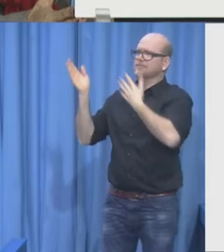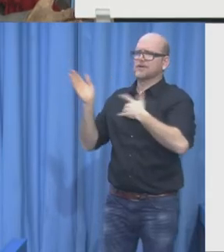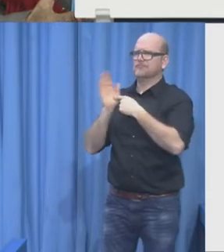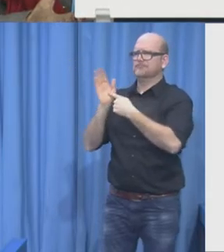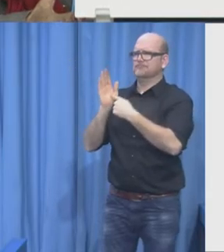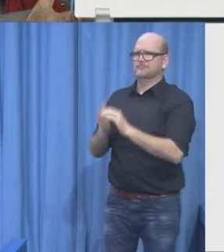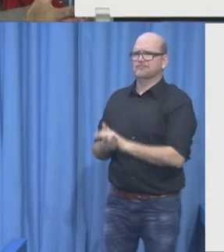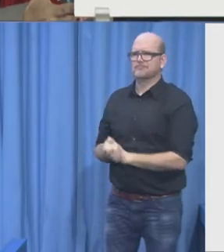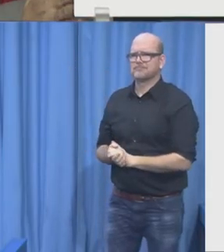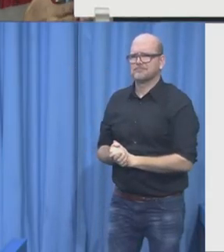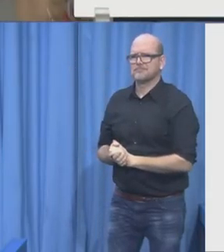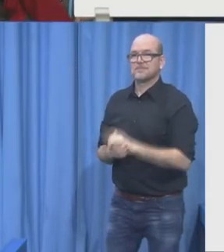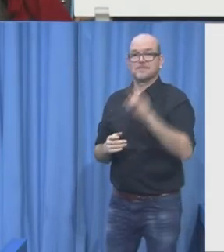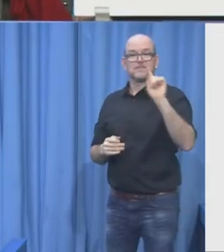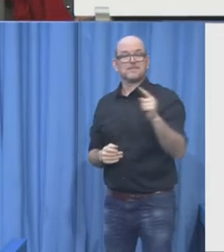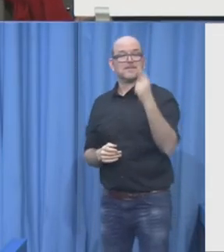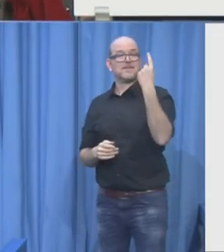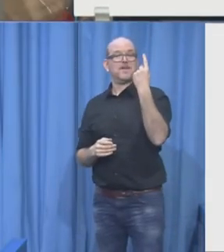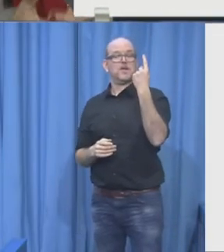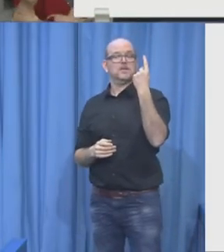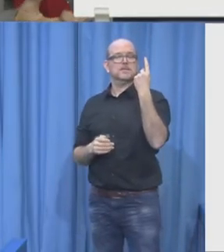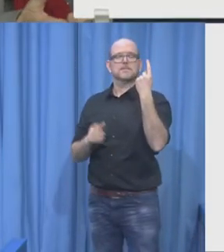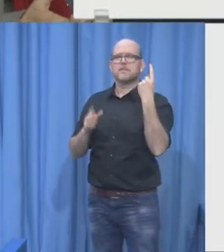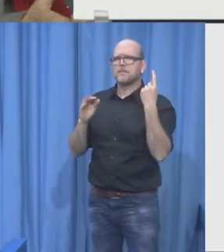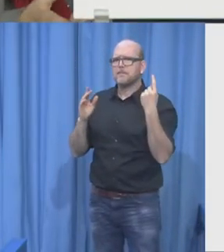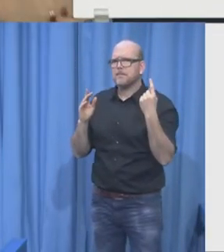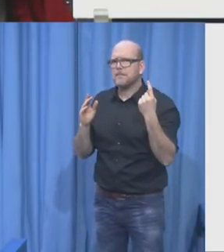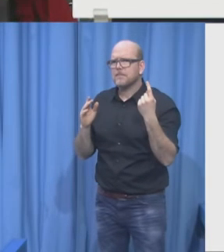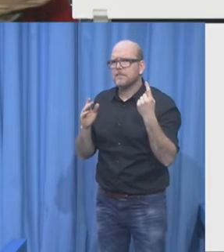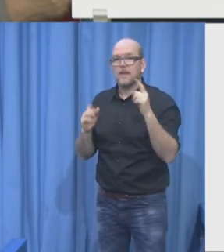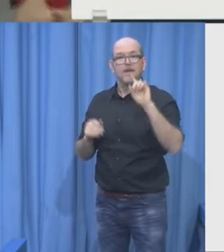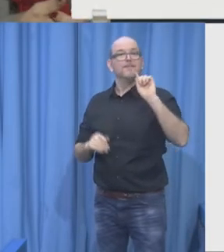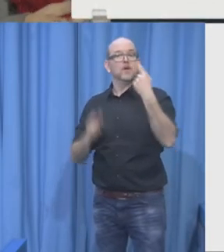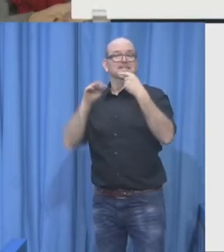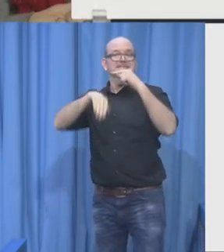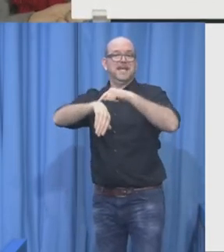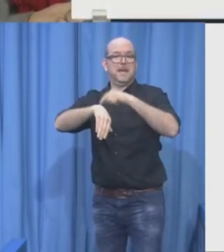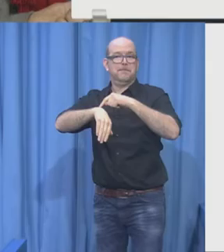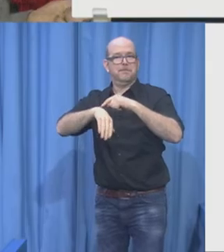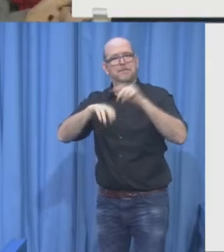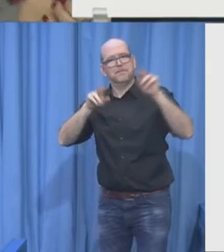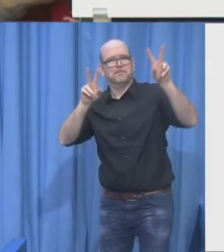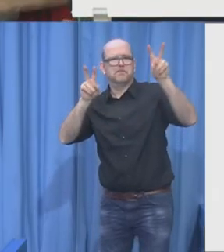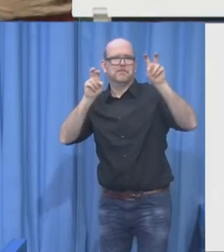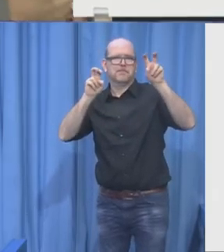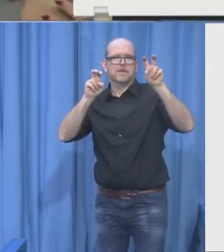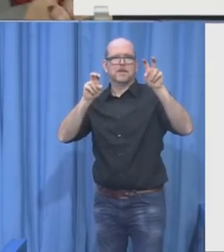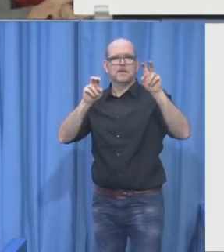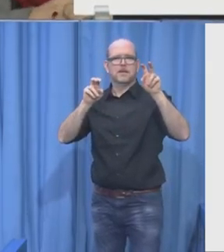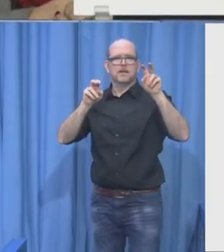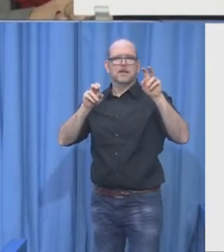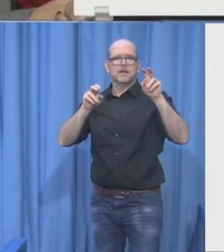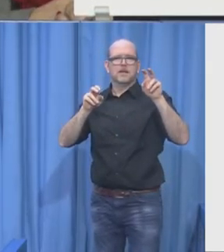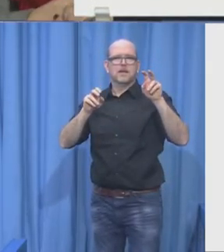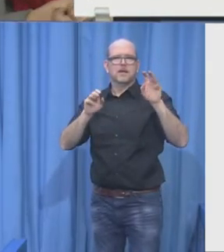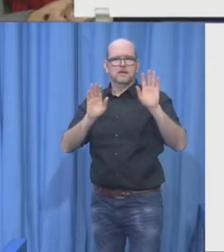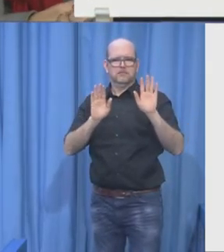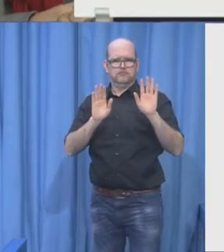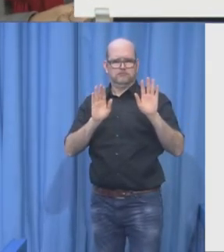Hands in a developing country outside the European